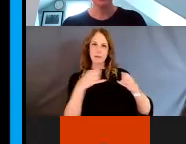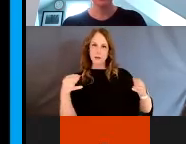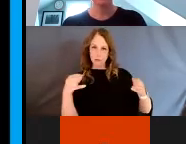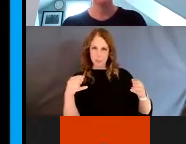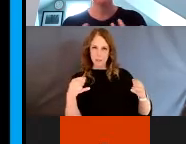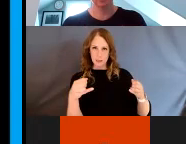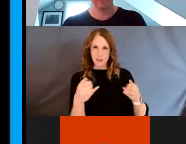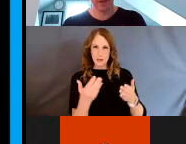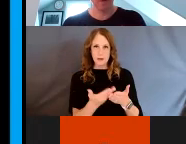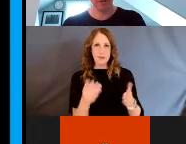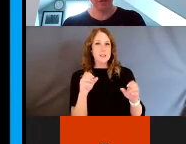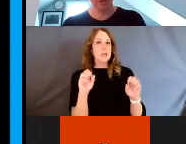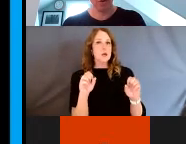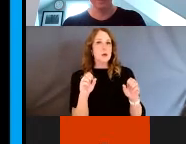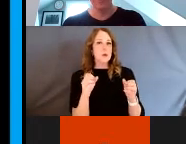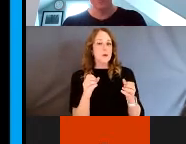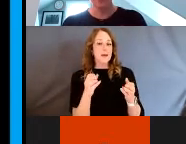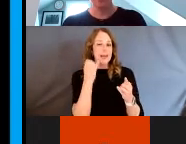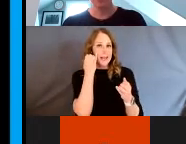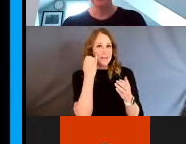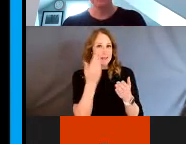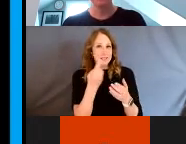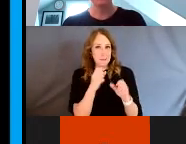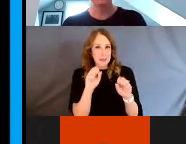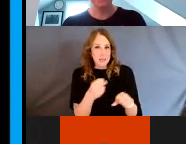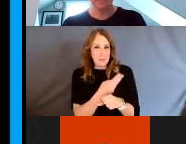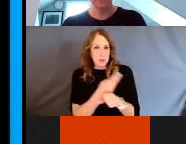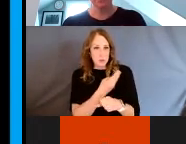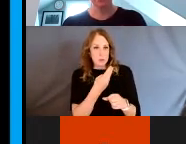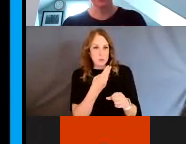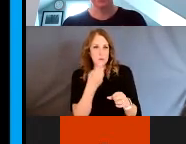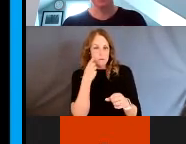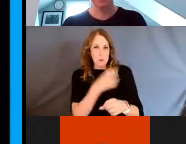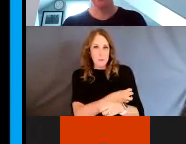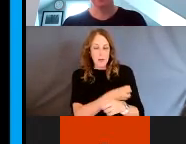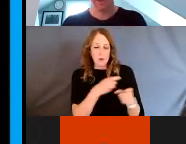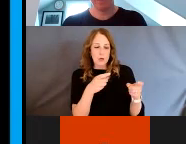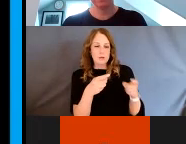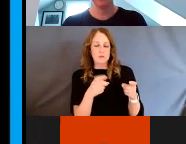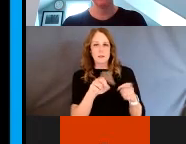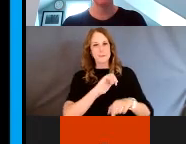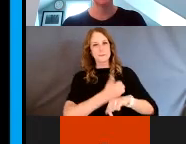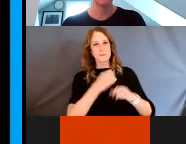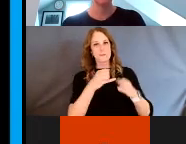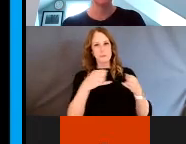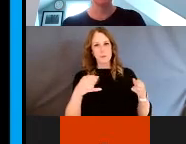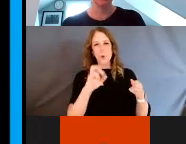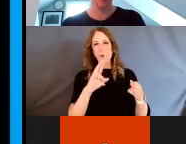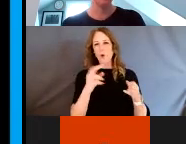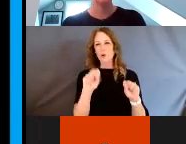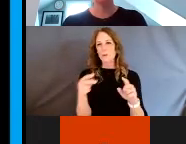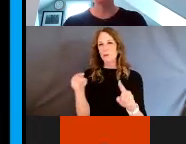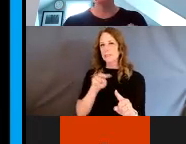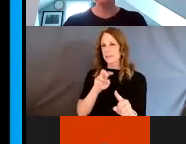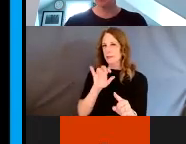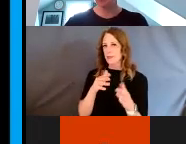that can be used to exert power and control, or could be perceived to create power imbalance that could lead to